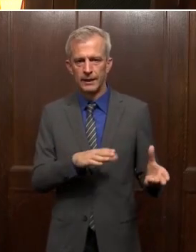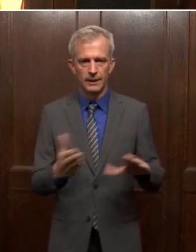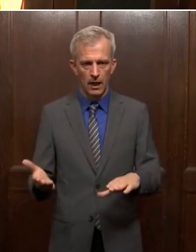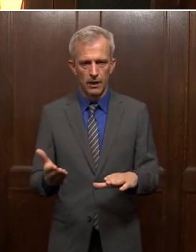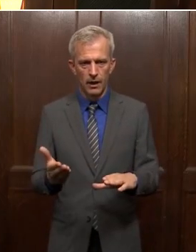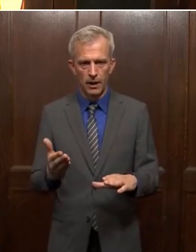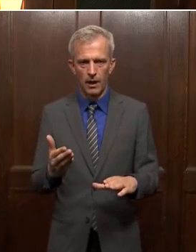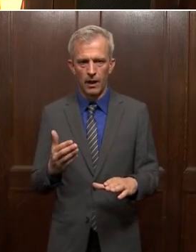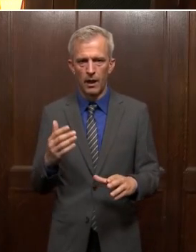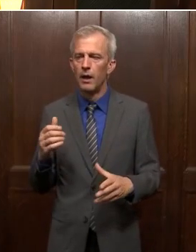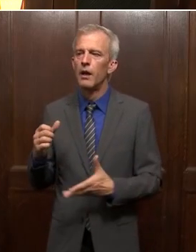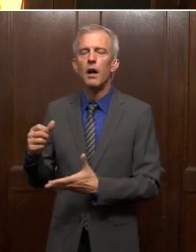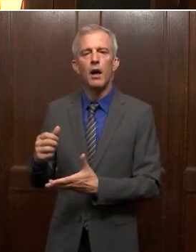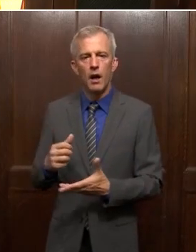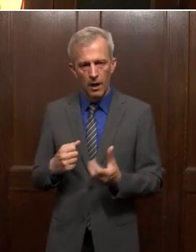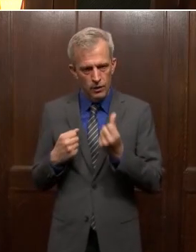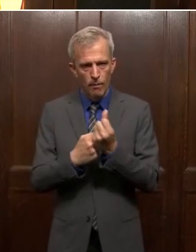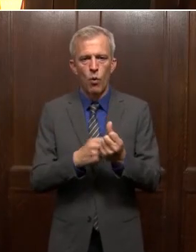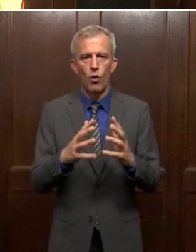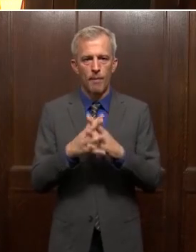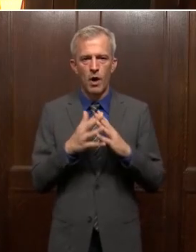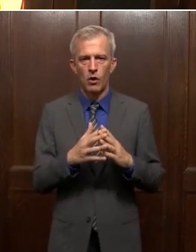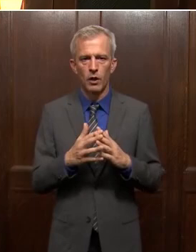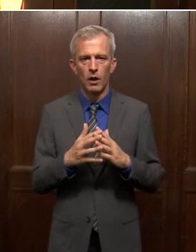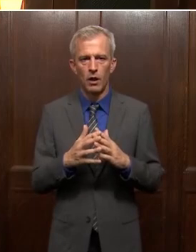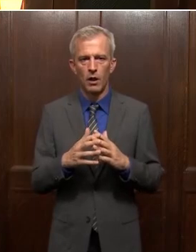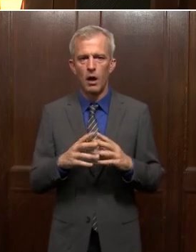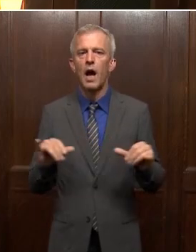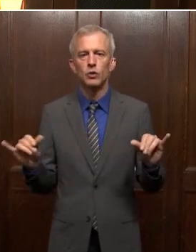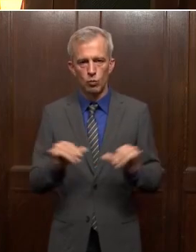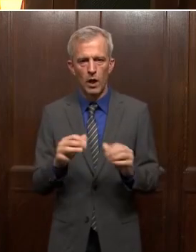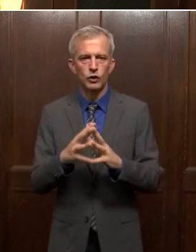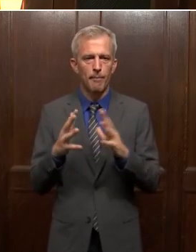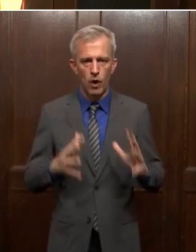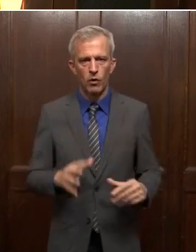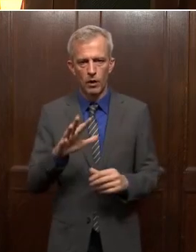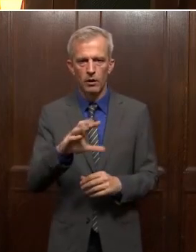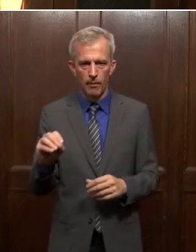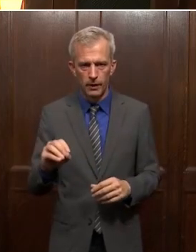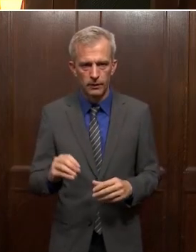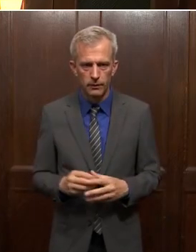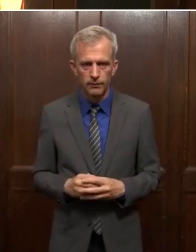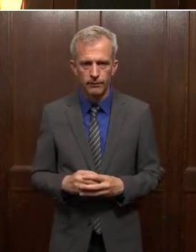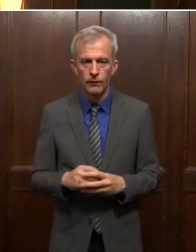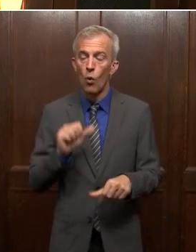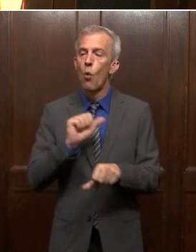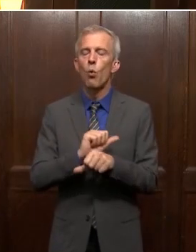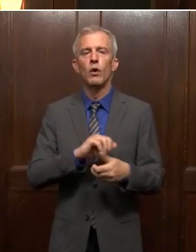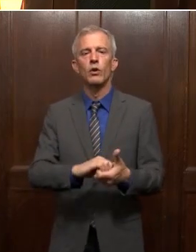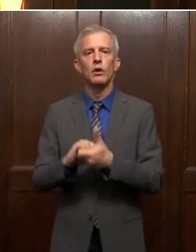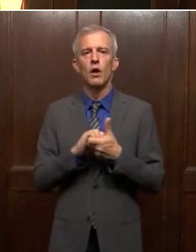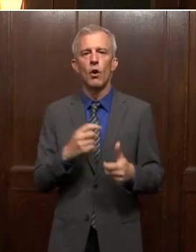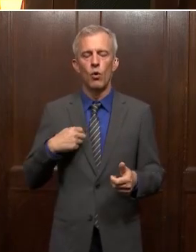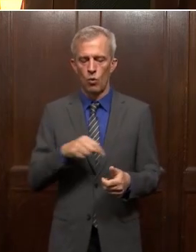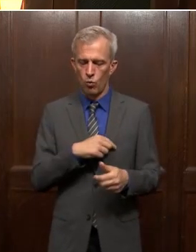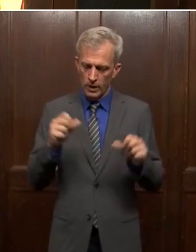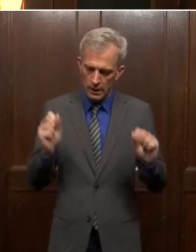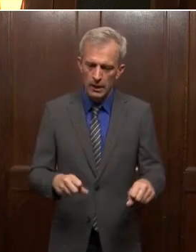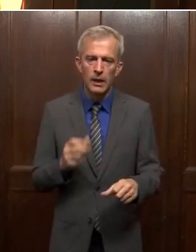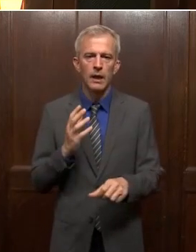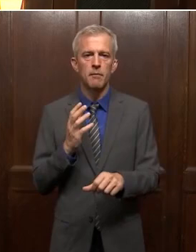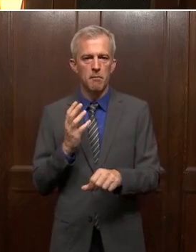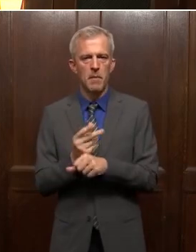out America as you're bailing out American corporations too. Working together, we can get through this